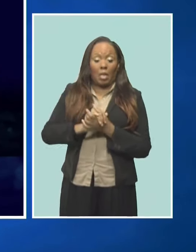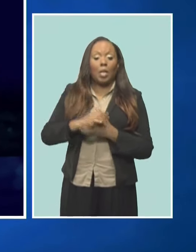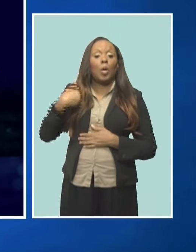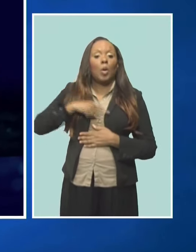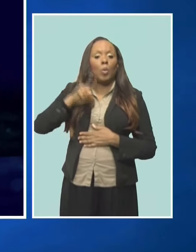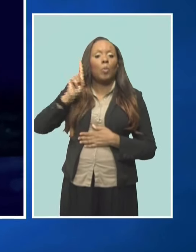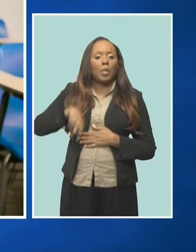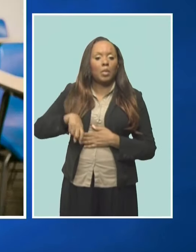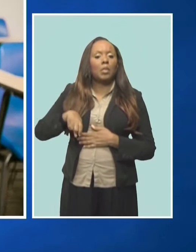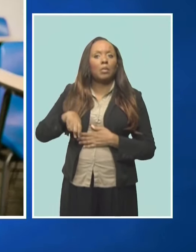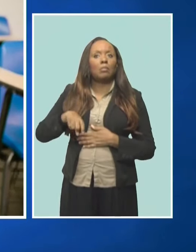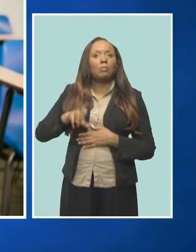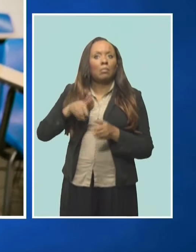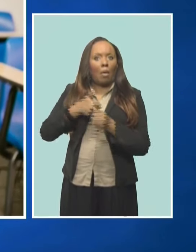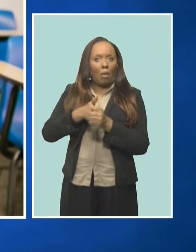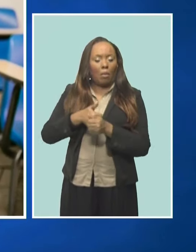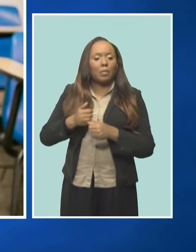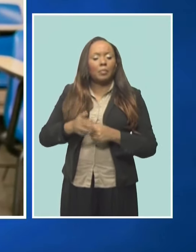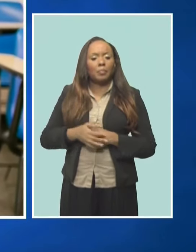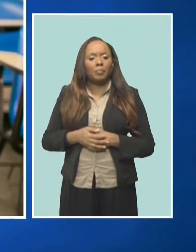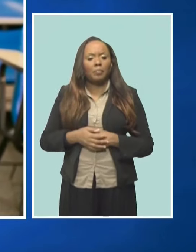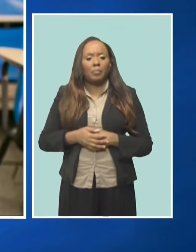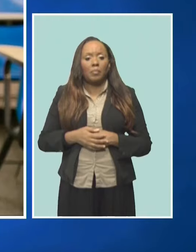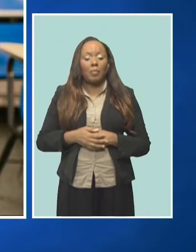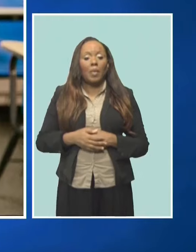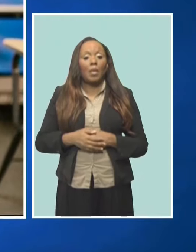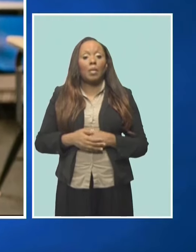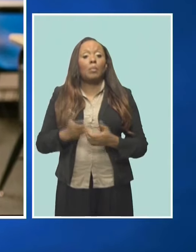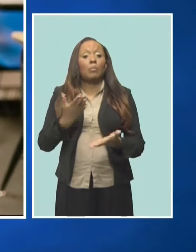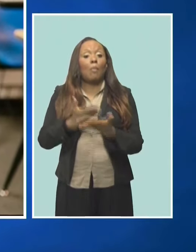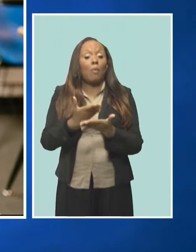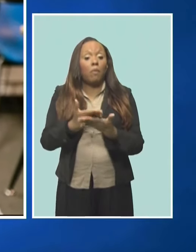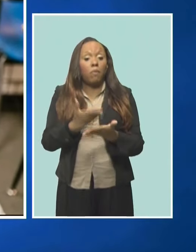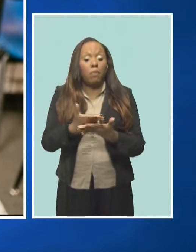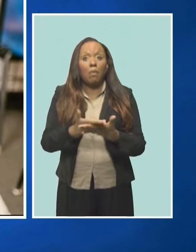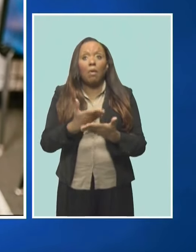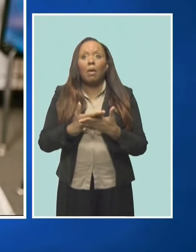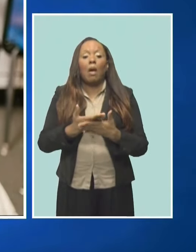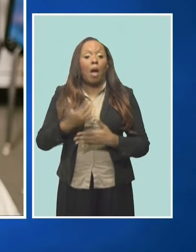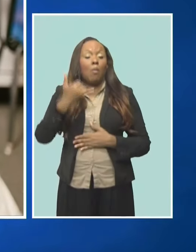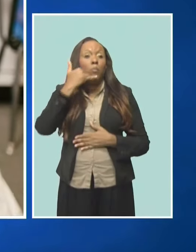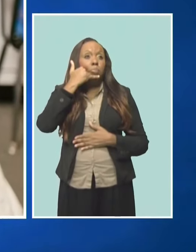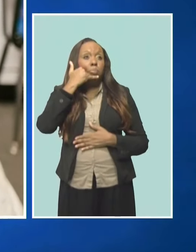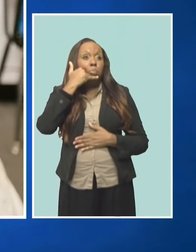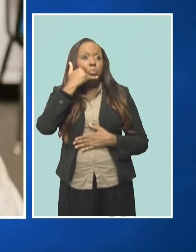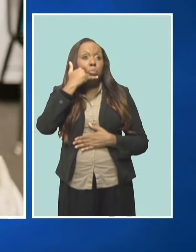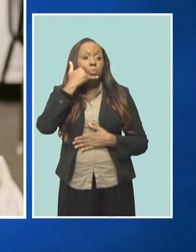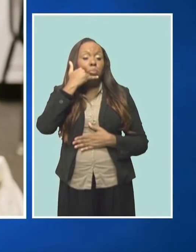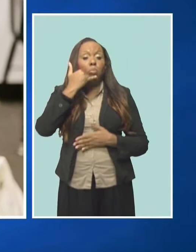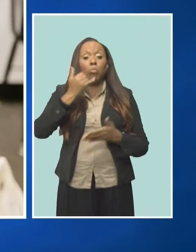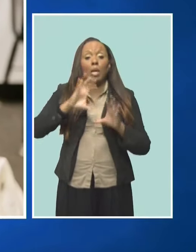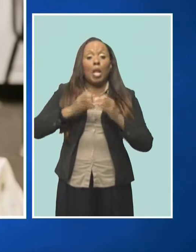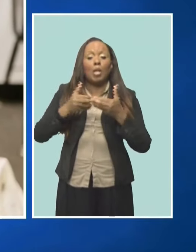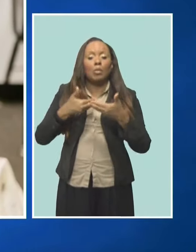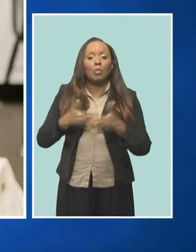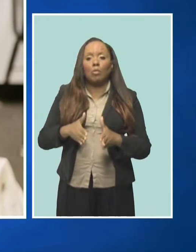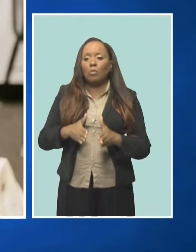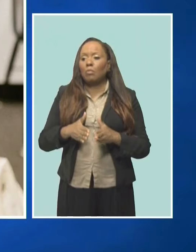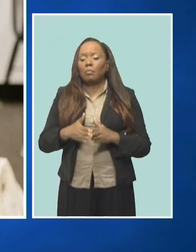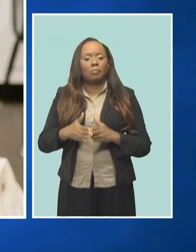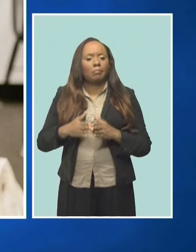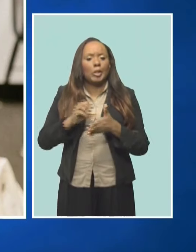follow suit. Mr. Lovell says there's enough evidence to indicate use of the phones creates several distractions leading to